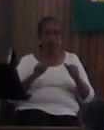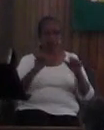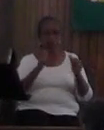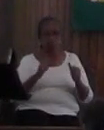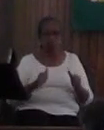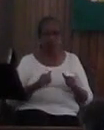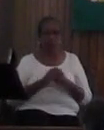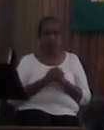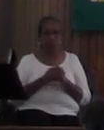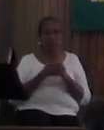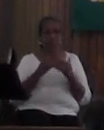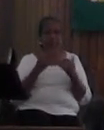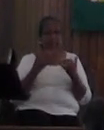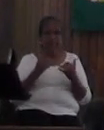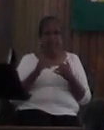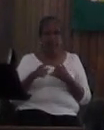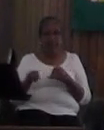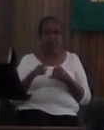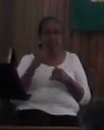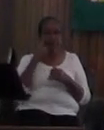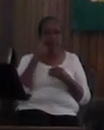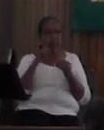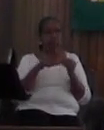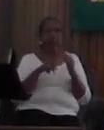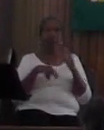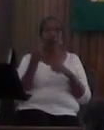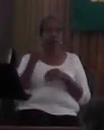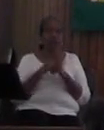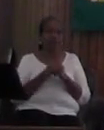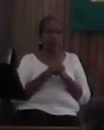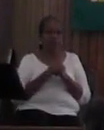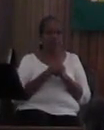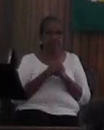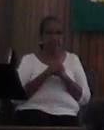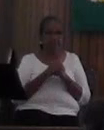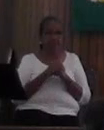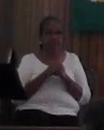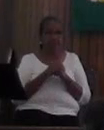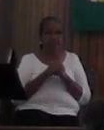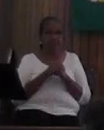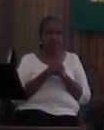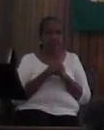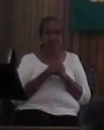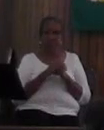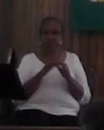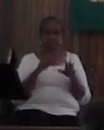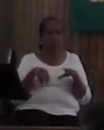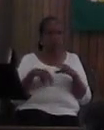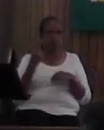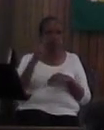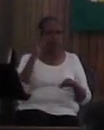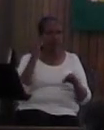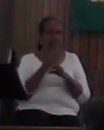are thinking about giving up and turning aside from their newfound faith.